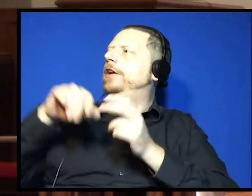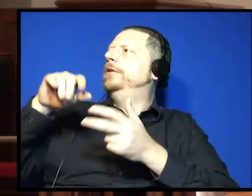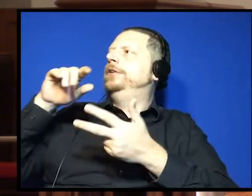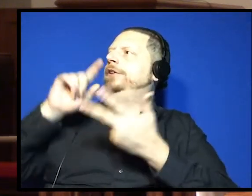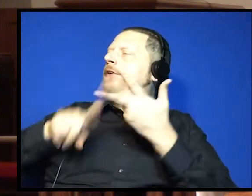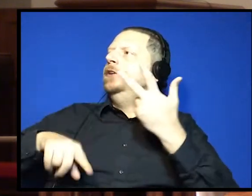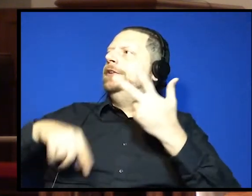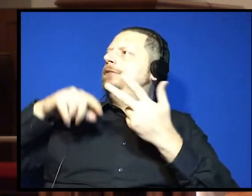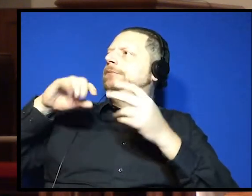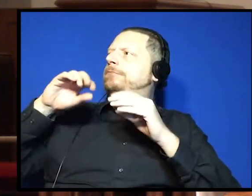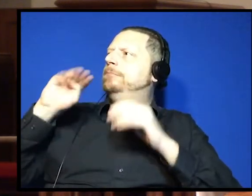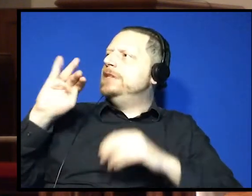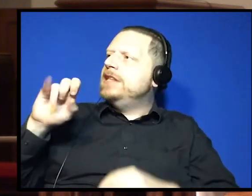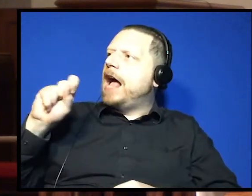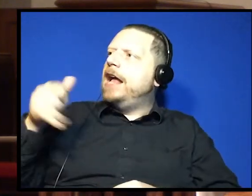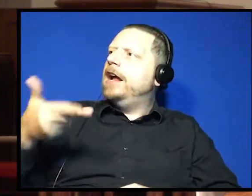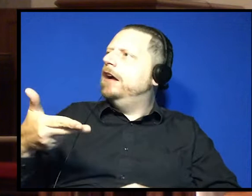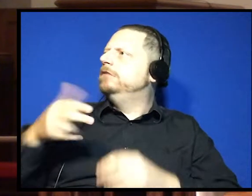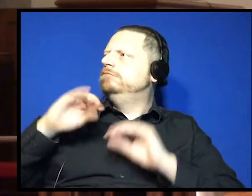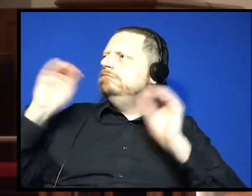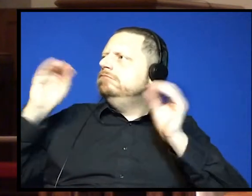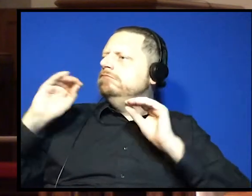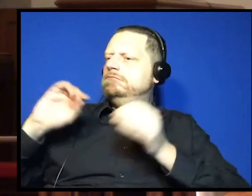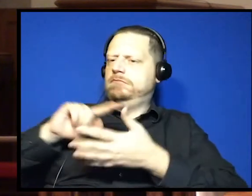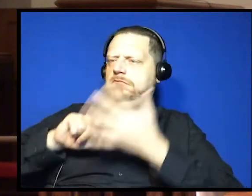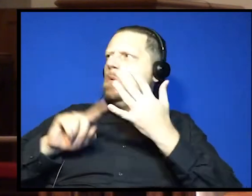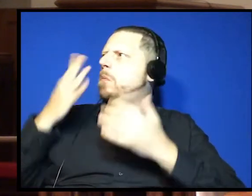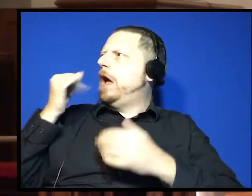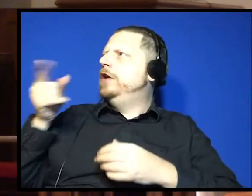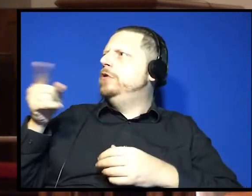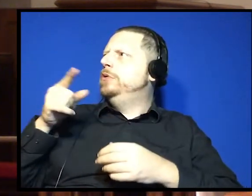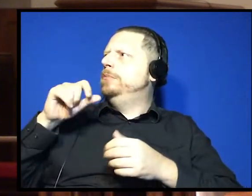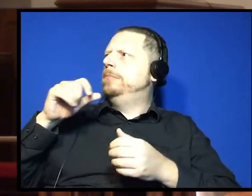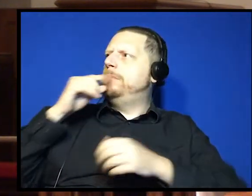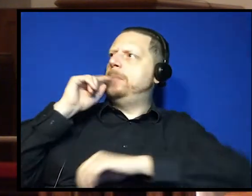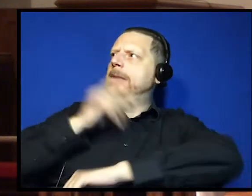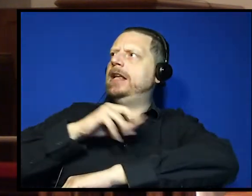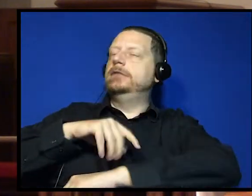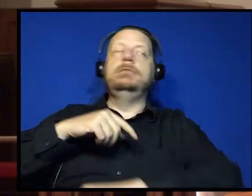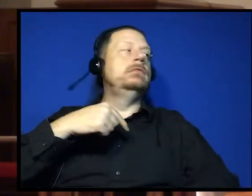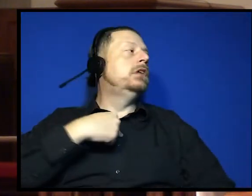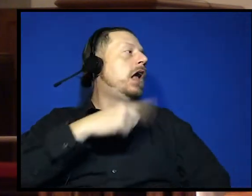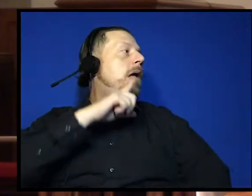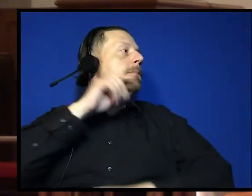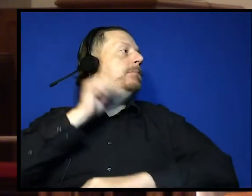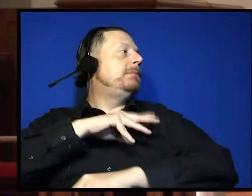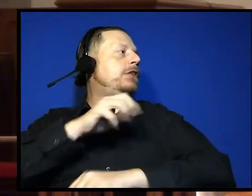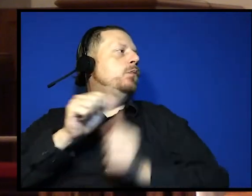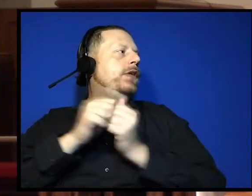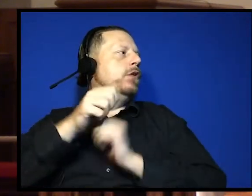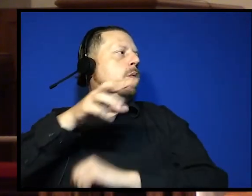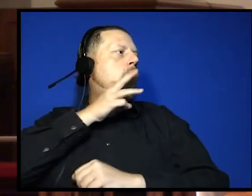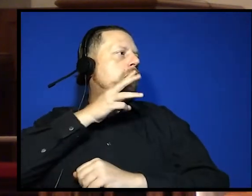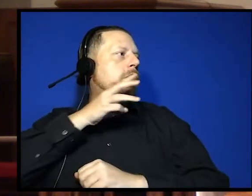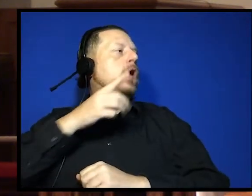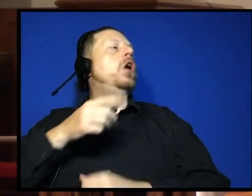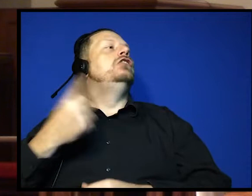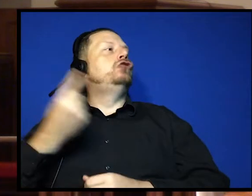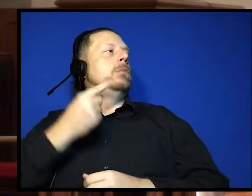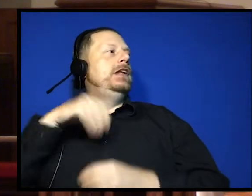John answered them, "I baptize with water. Among you stands one whom you do not